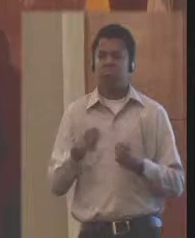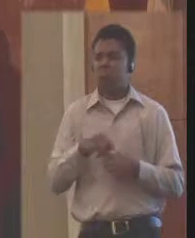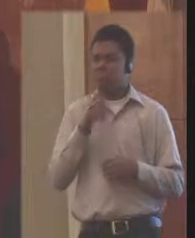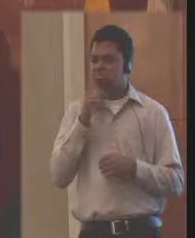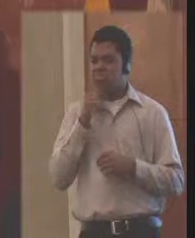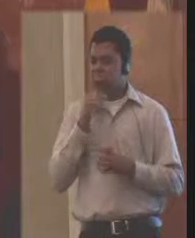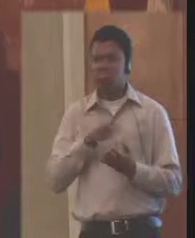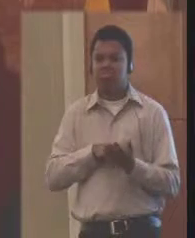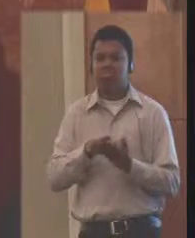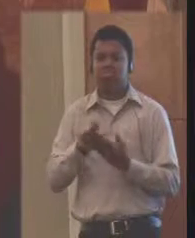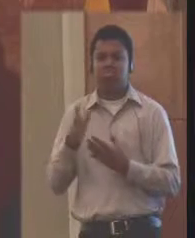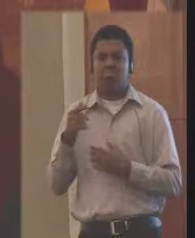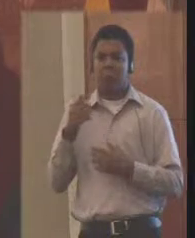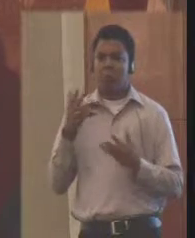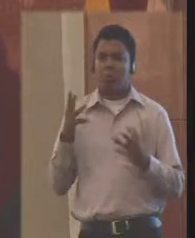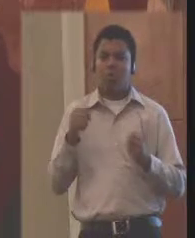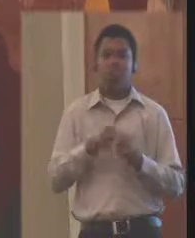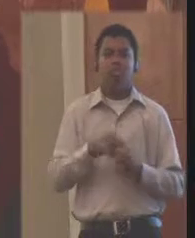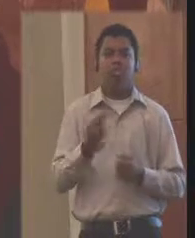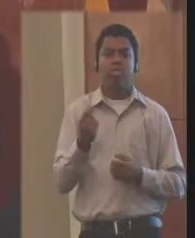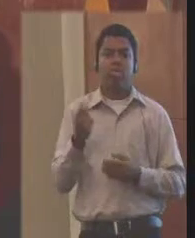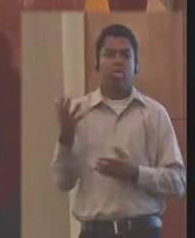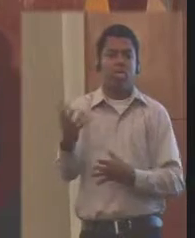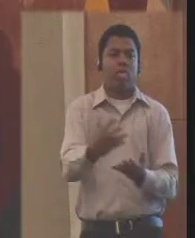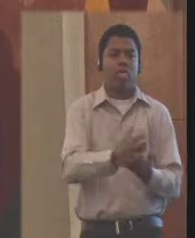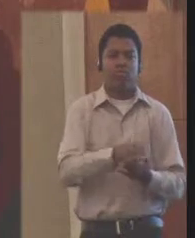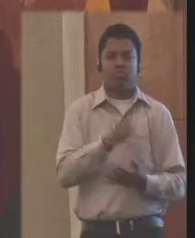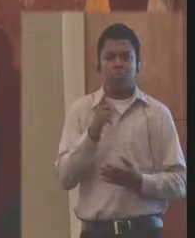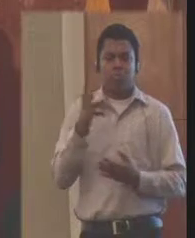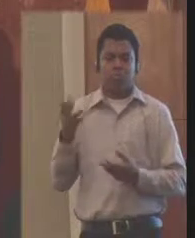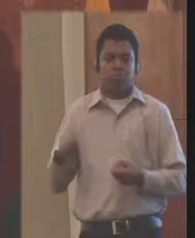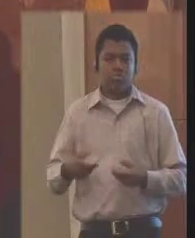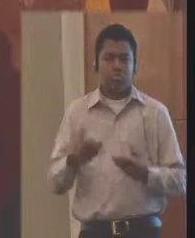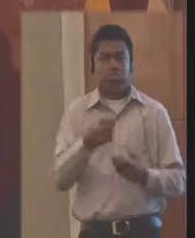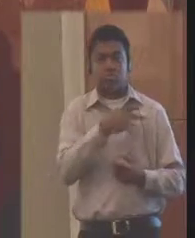outs of business continuity planning.